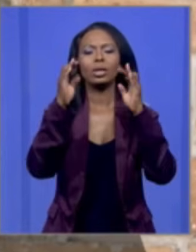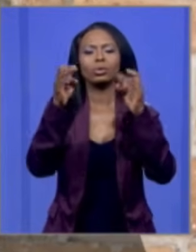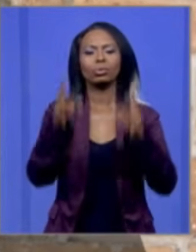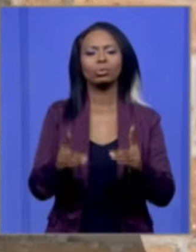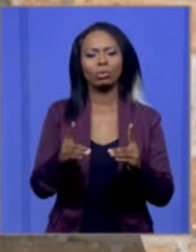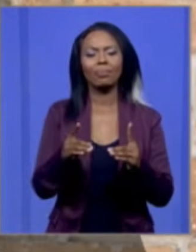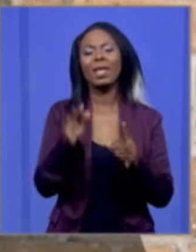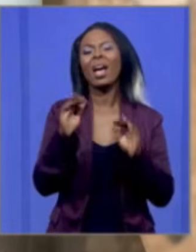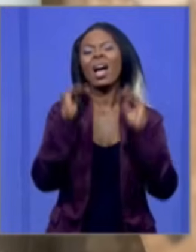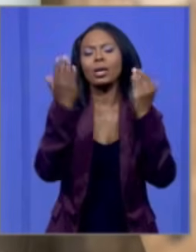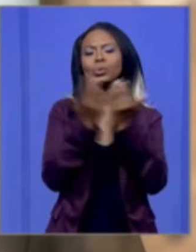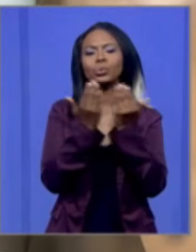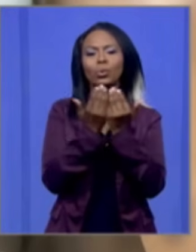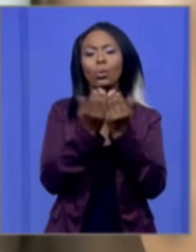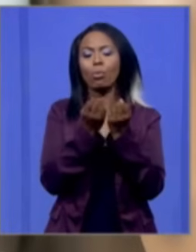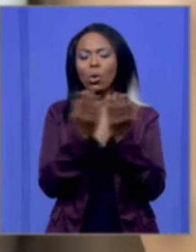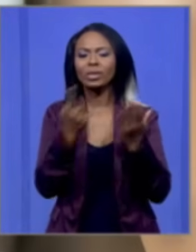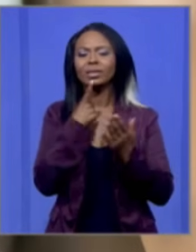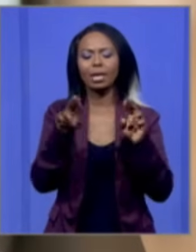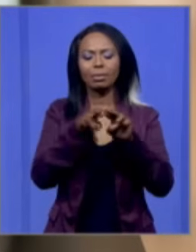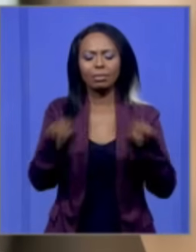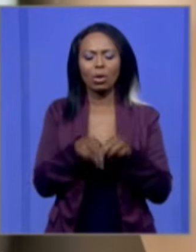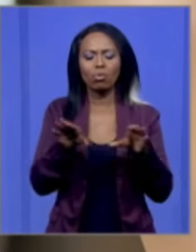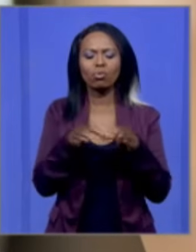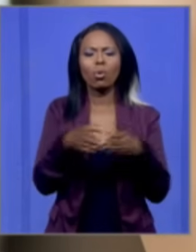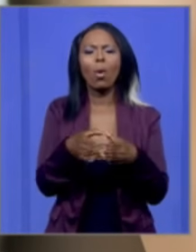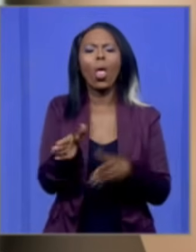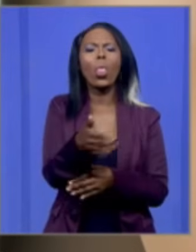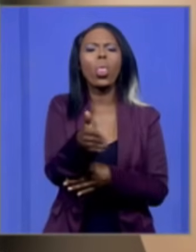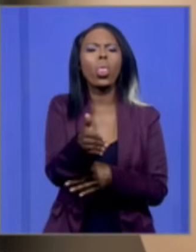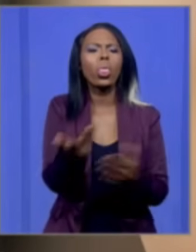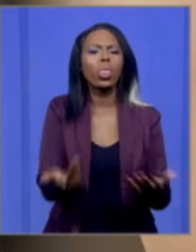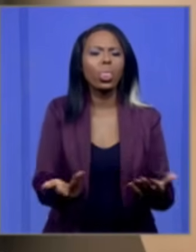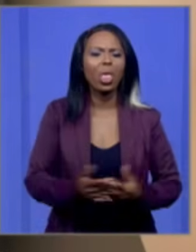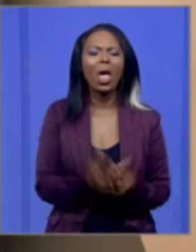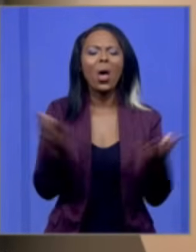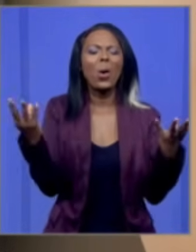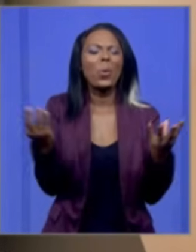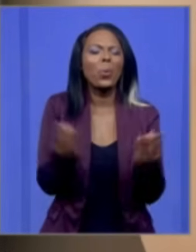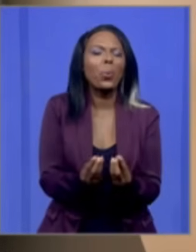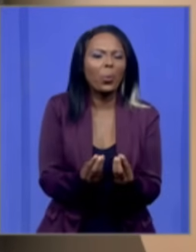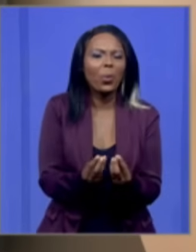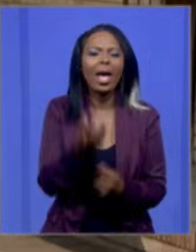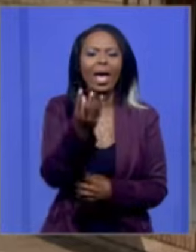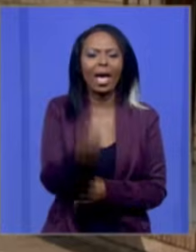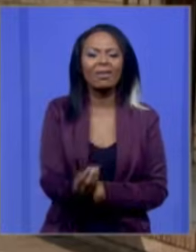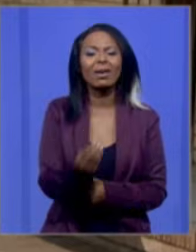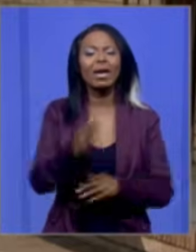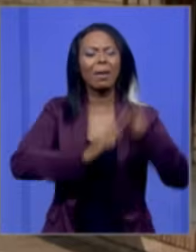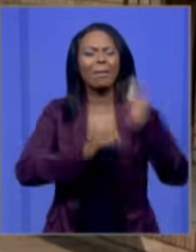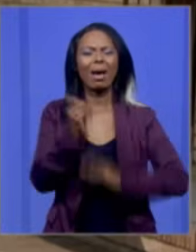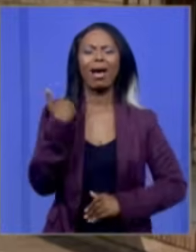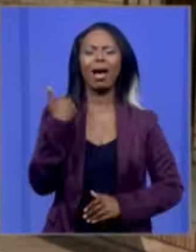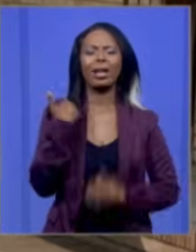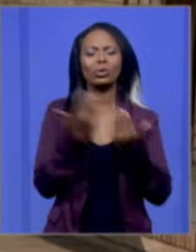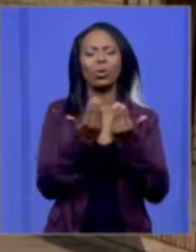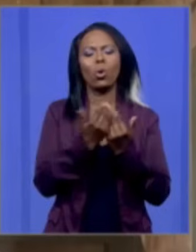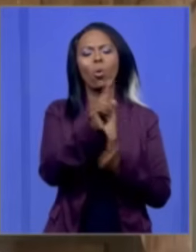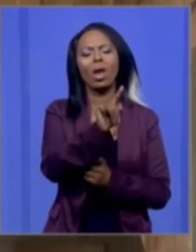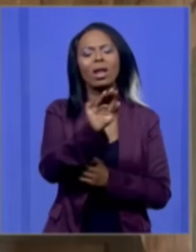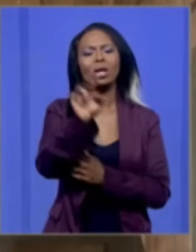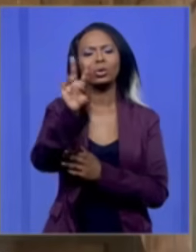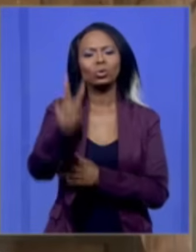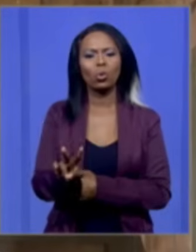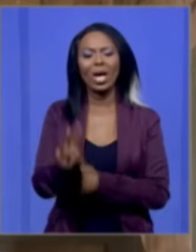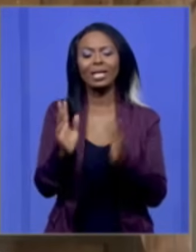mo batswadi ba belaelago ka tlhokego ya diphapišo tša borutelo. Sekolo se se agilwe ngwageng wa 1992 gomme se na le diphapoši tše